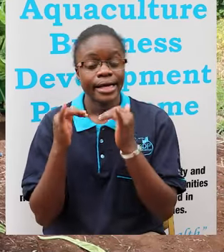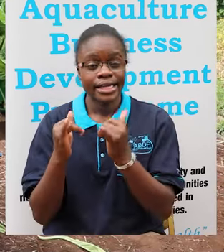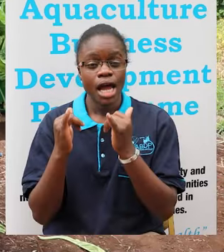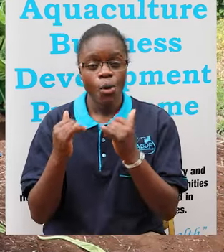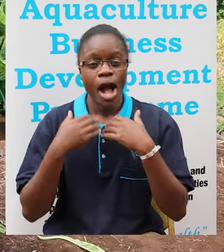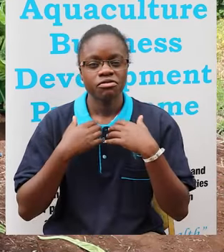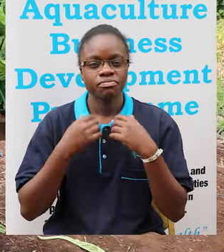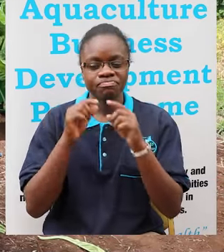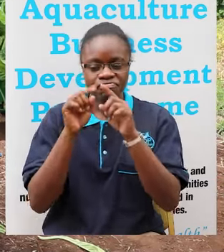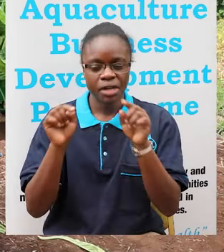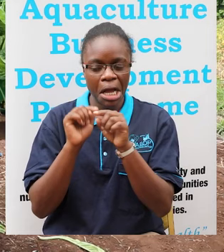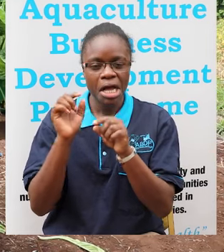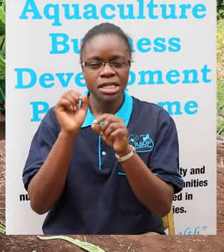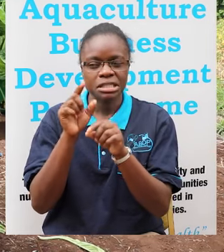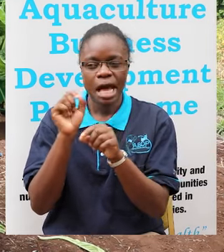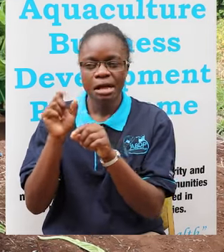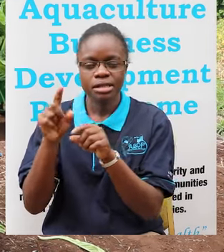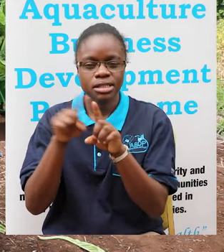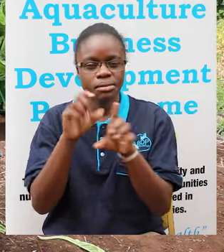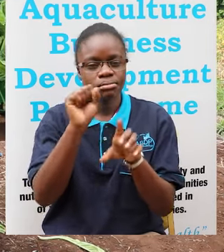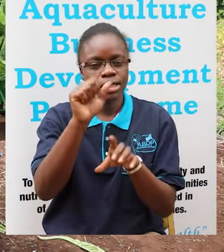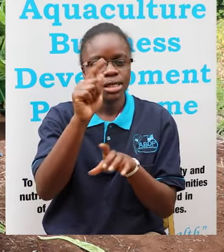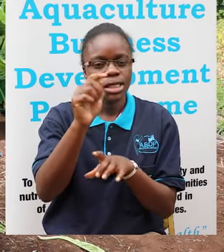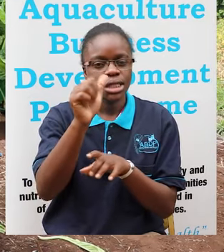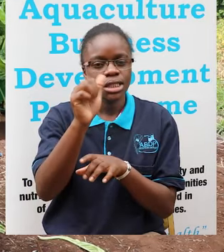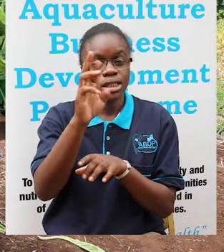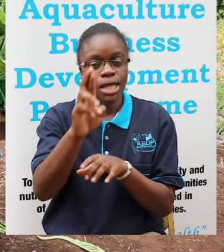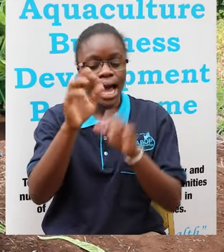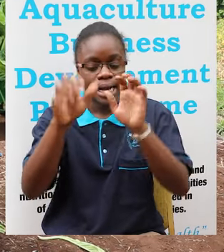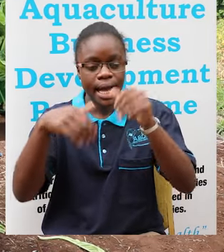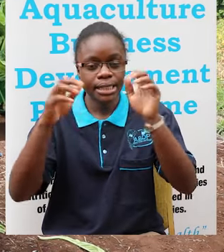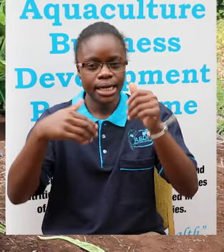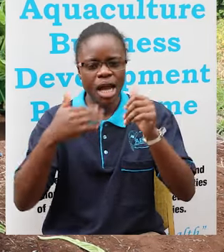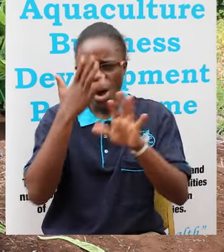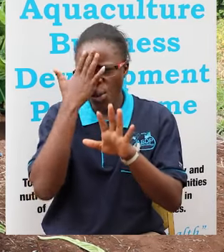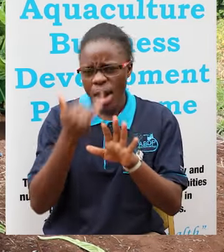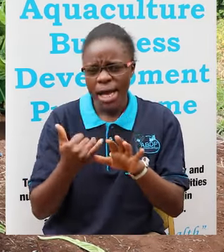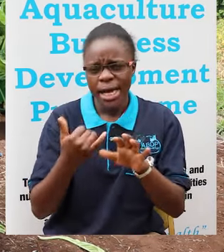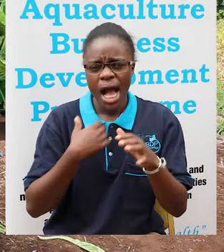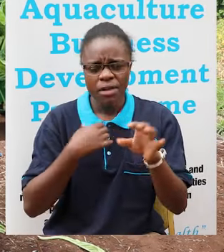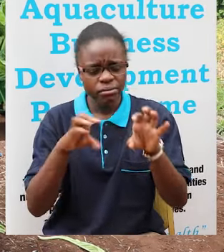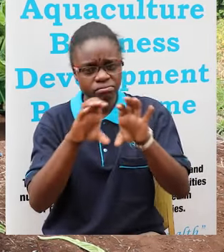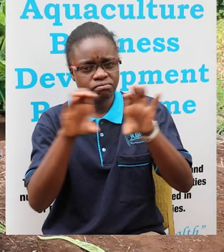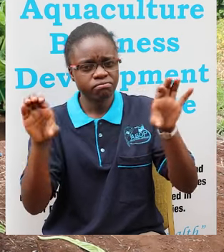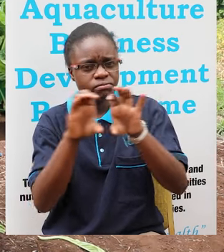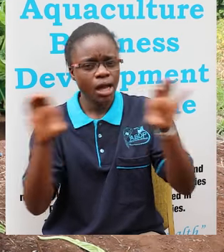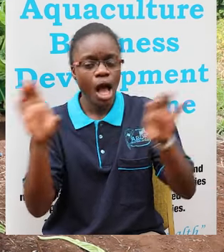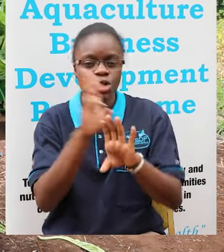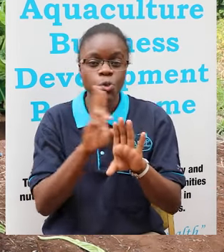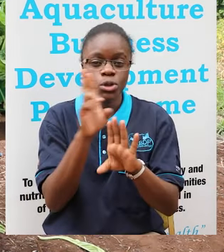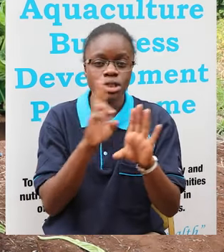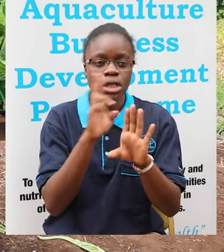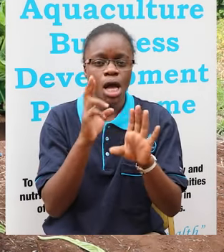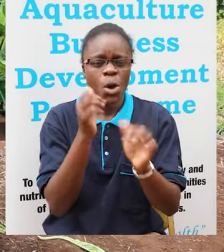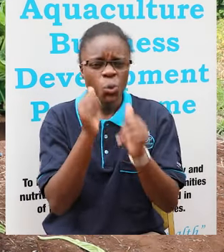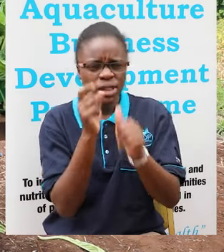Okay, here I have a star garden. Star because of the shape of the timber that we have used. So it really